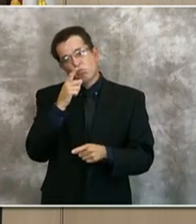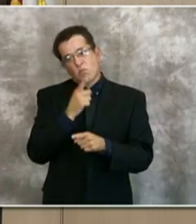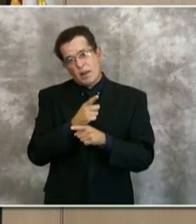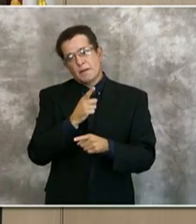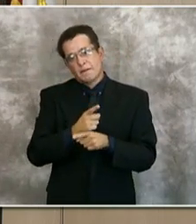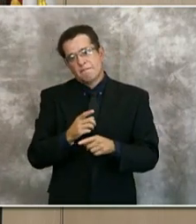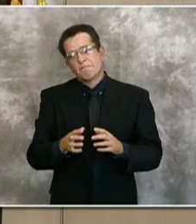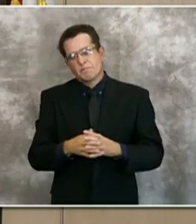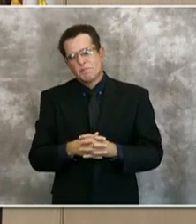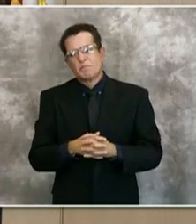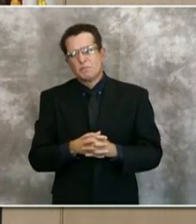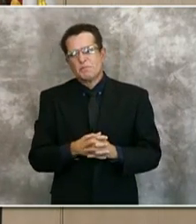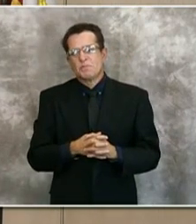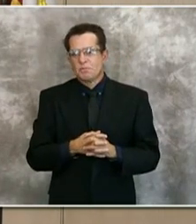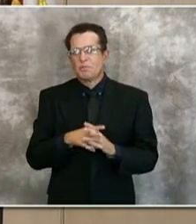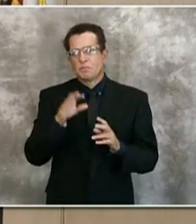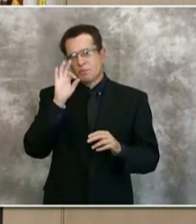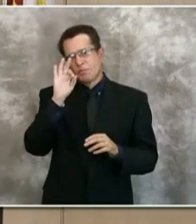Thank Okay. you. Thank you.